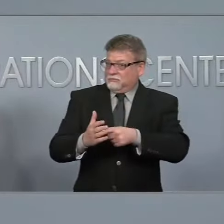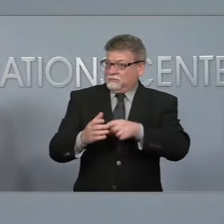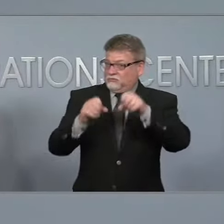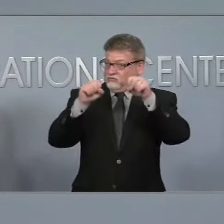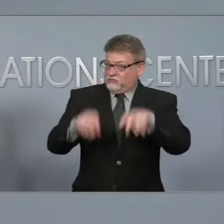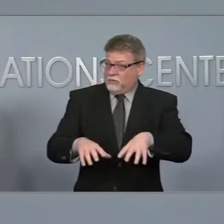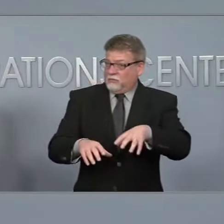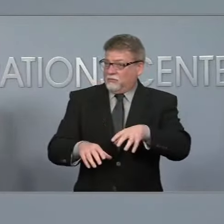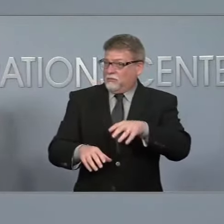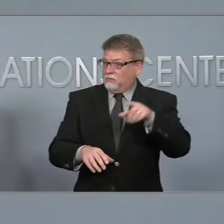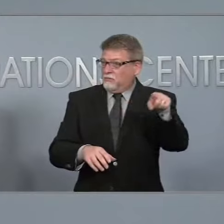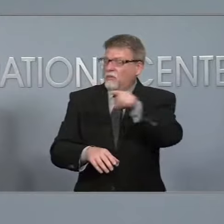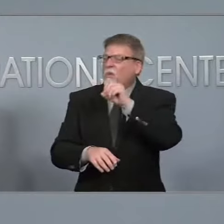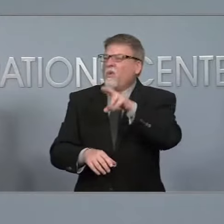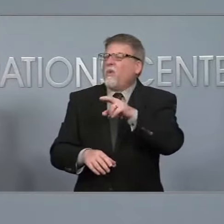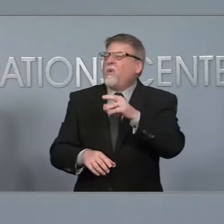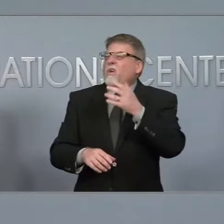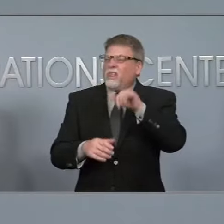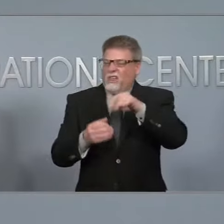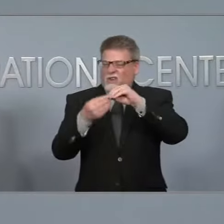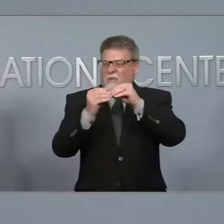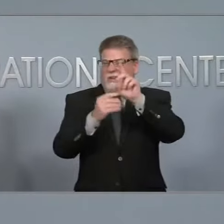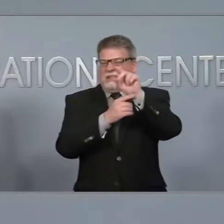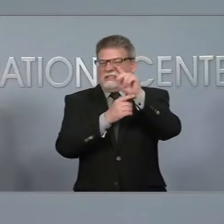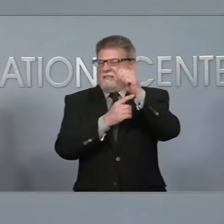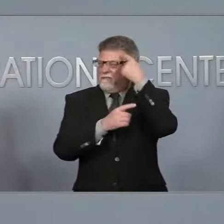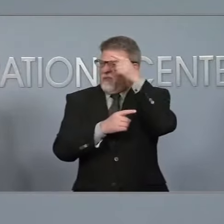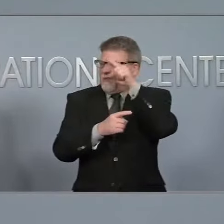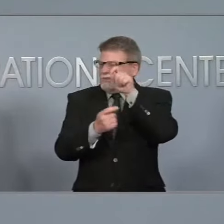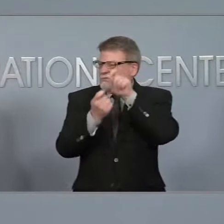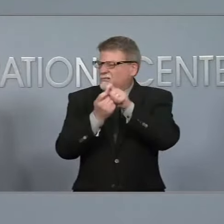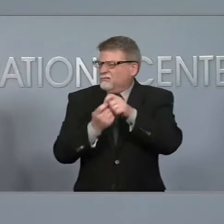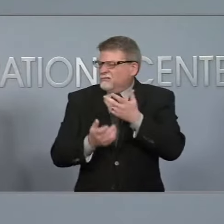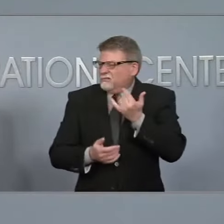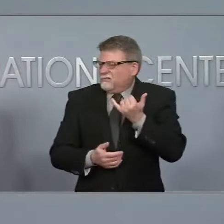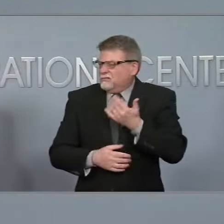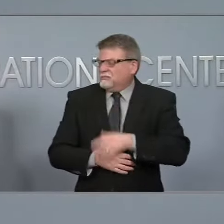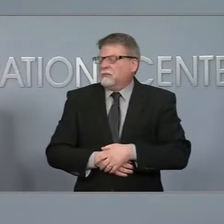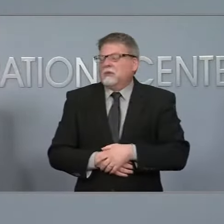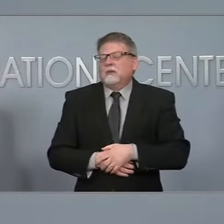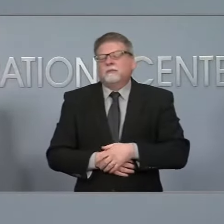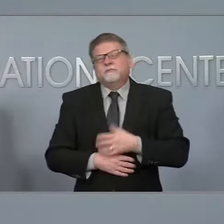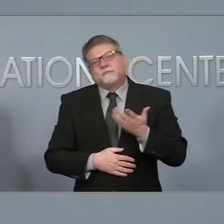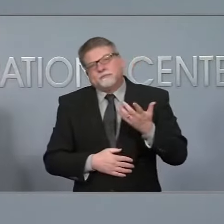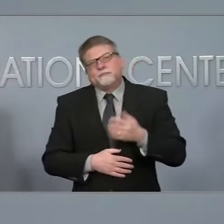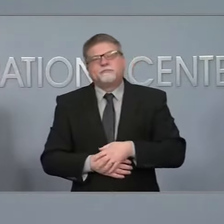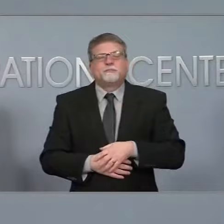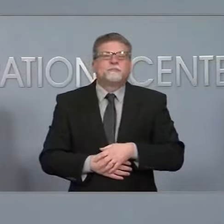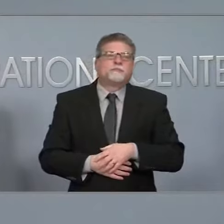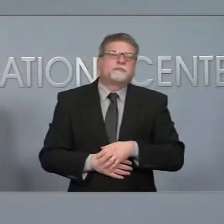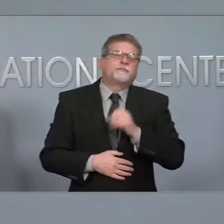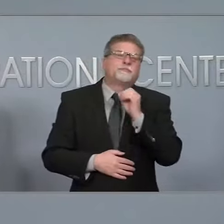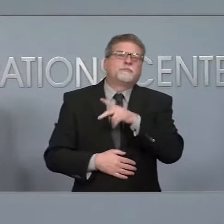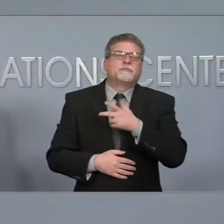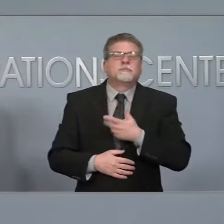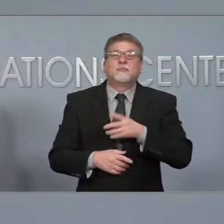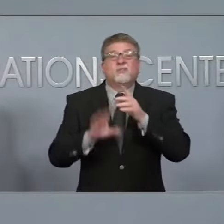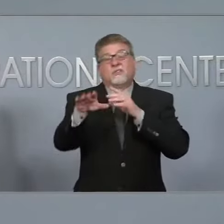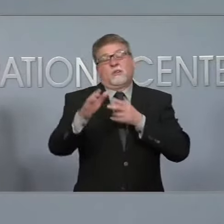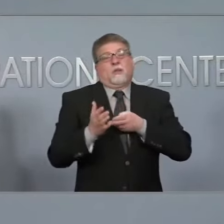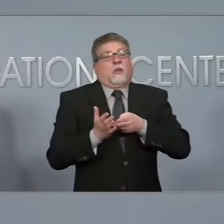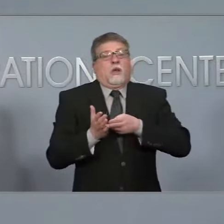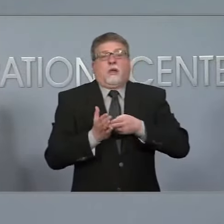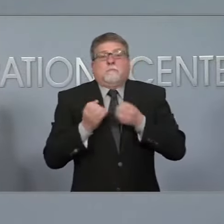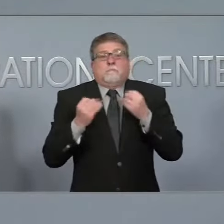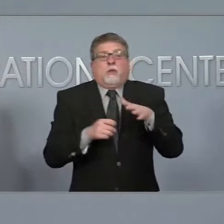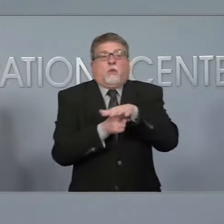that, or is it just so the boards can meet, or what's the timeline there? So a lot of local governments have already done